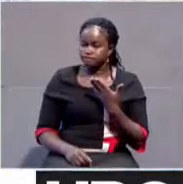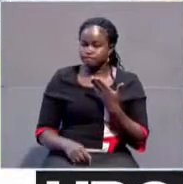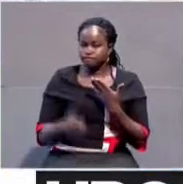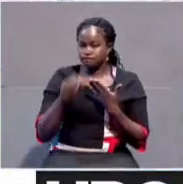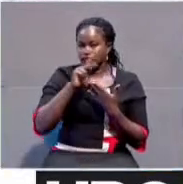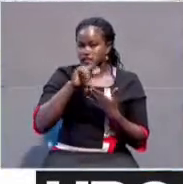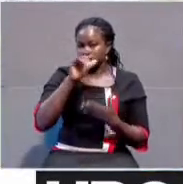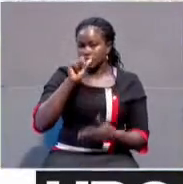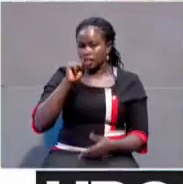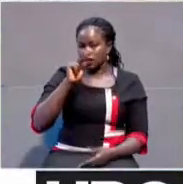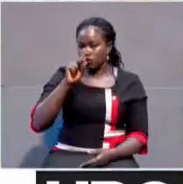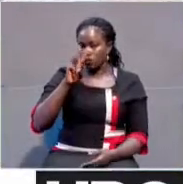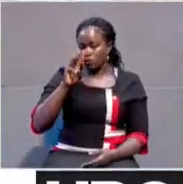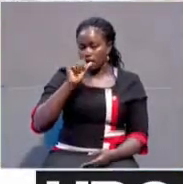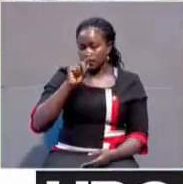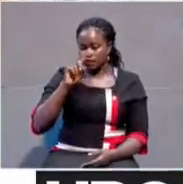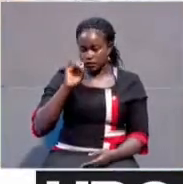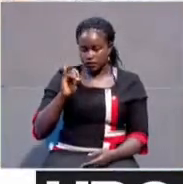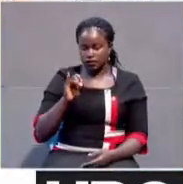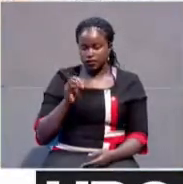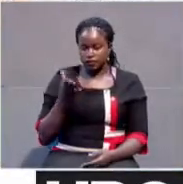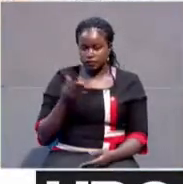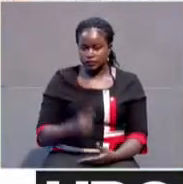Sebira Andrew compiled this report.